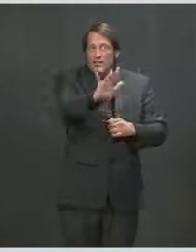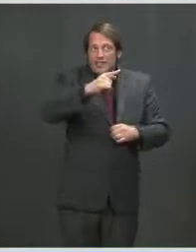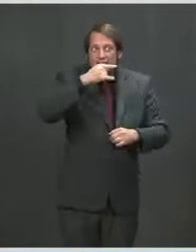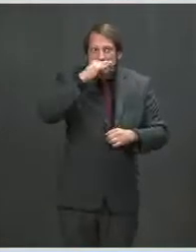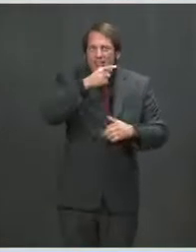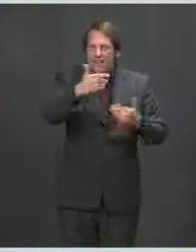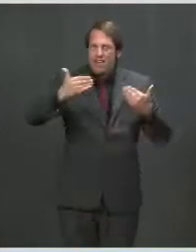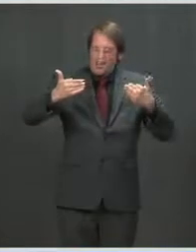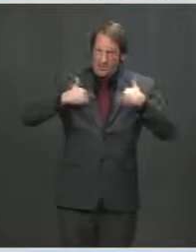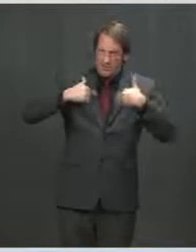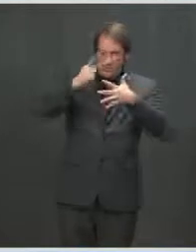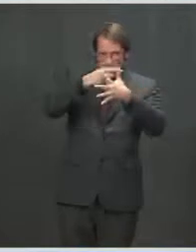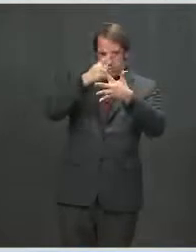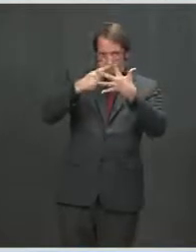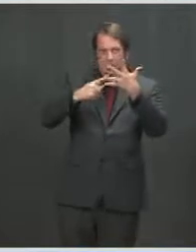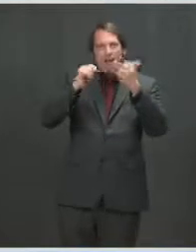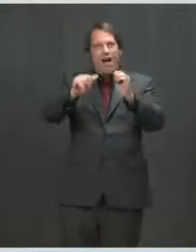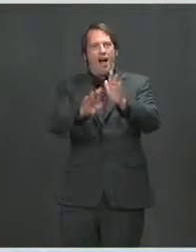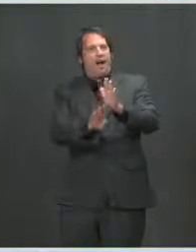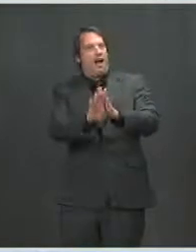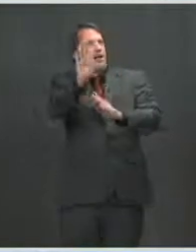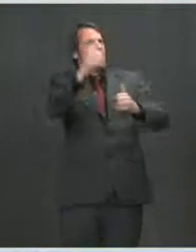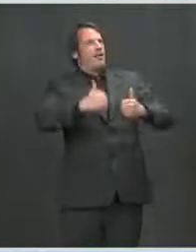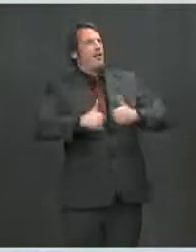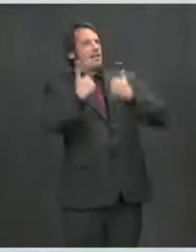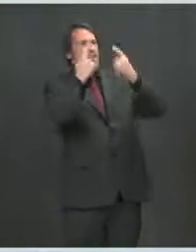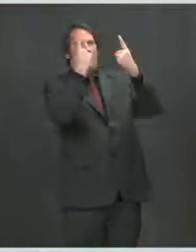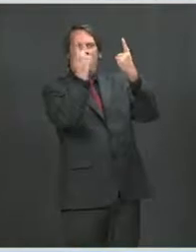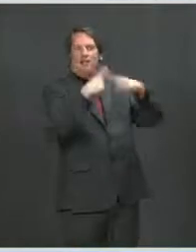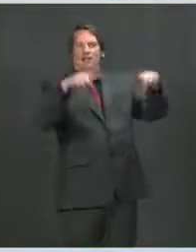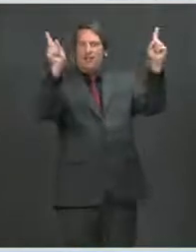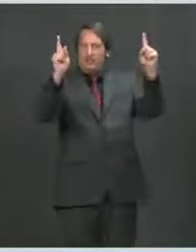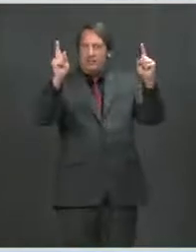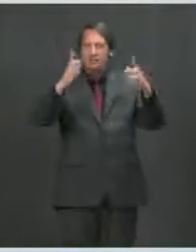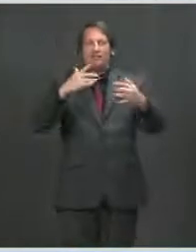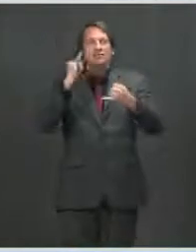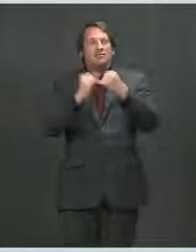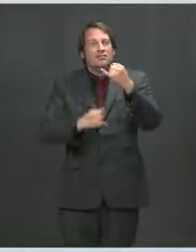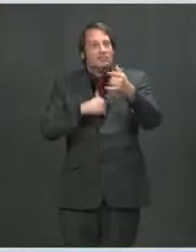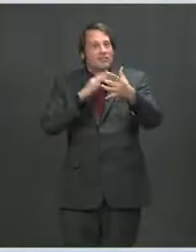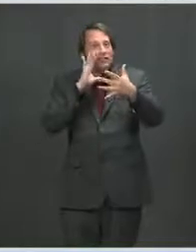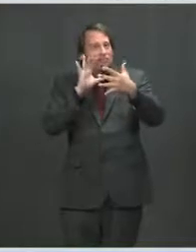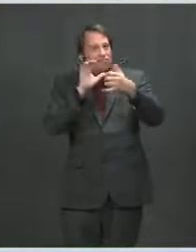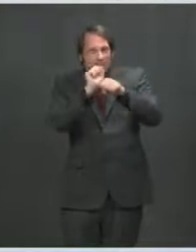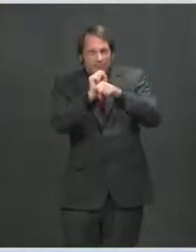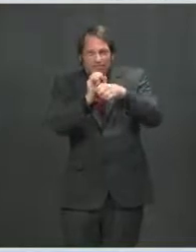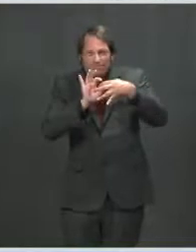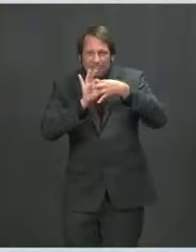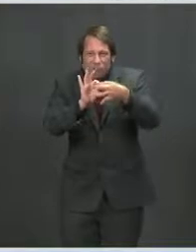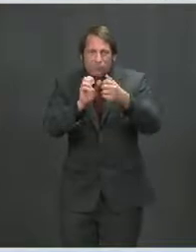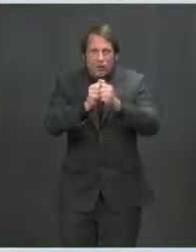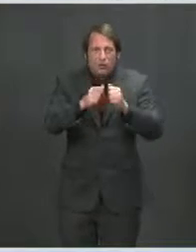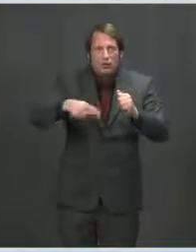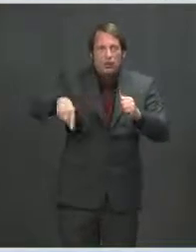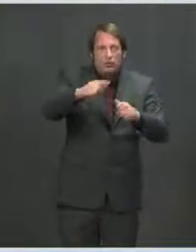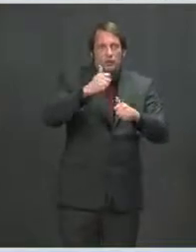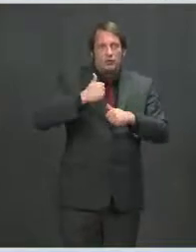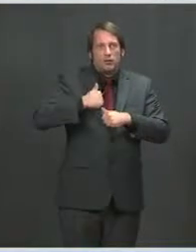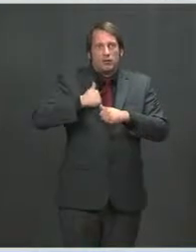succeed. And finally, we're going to work on military family health and well-being.